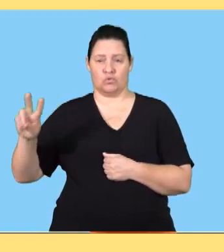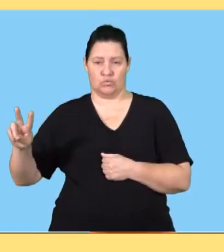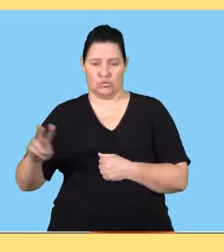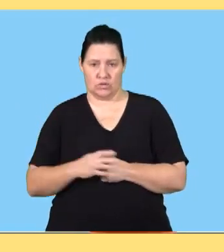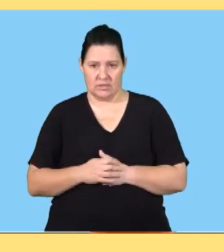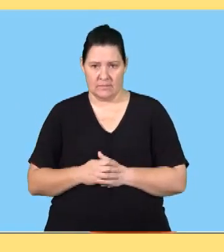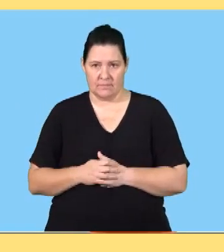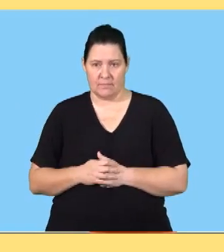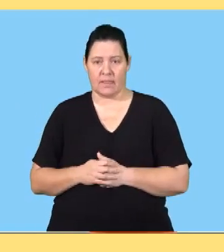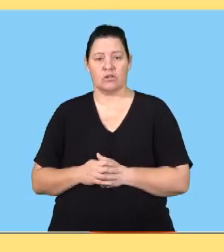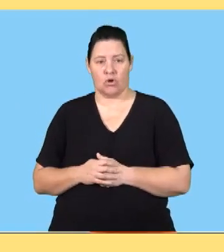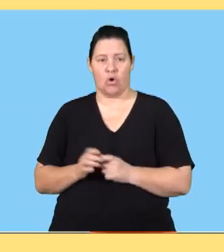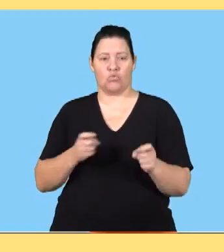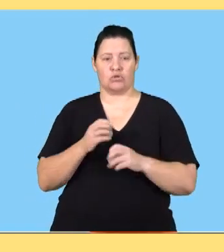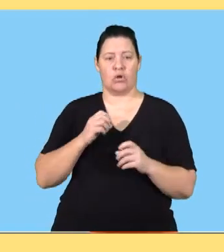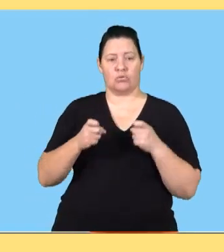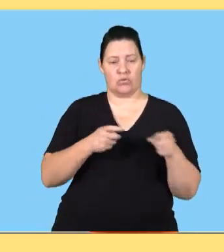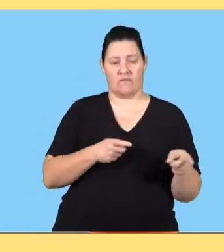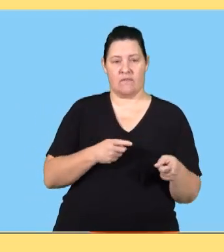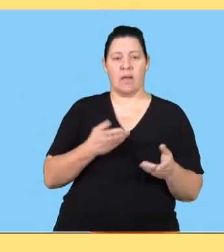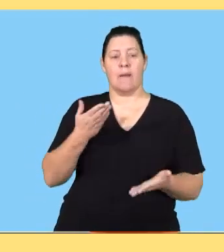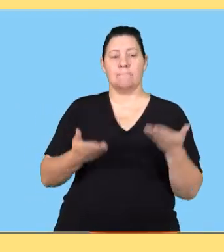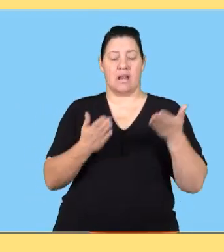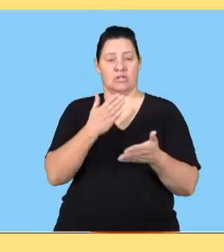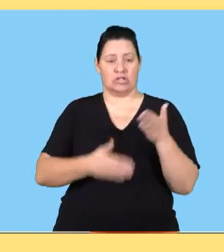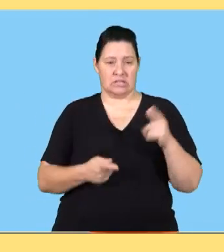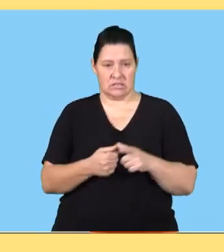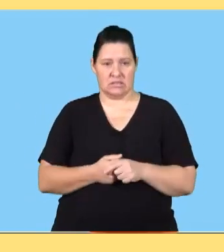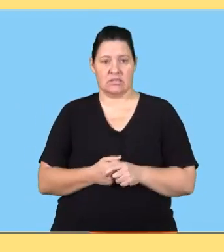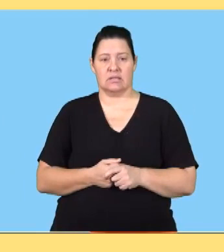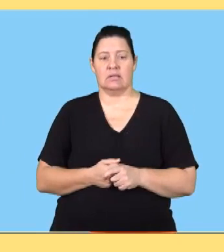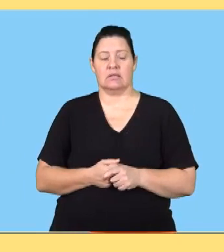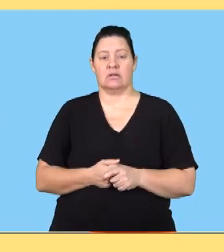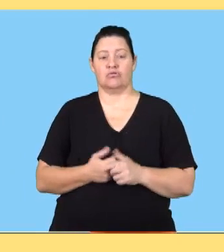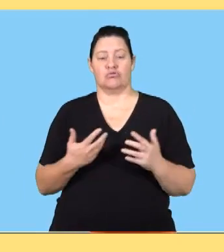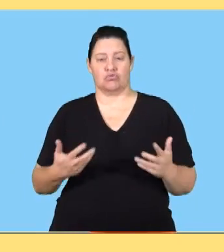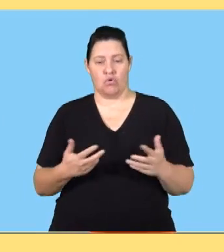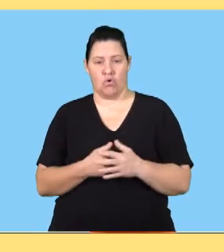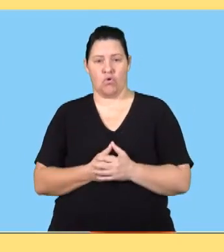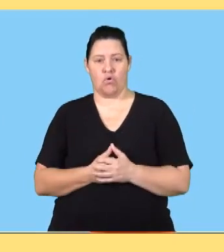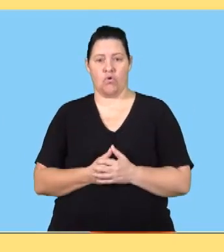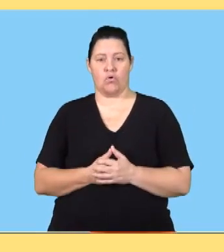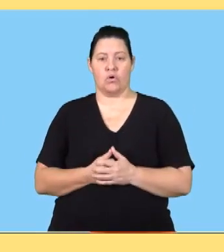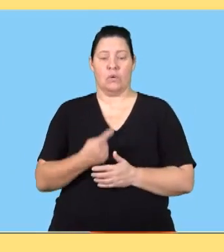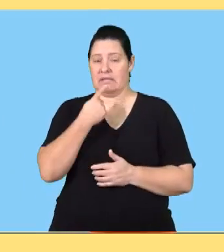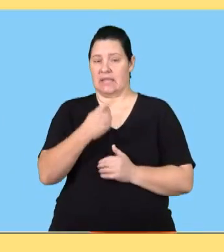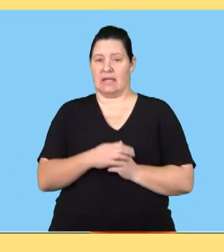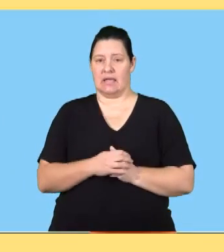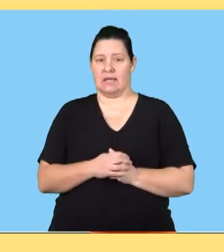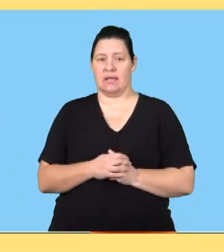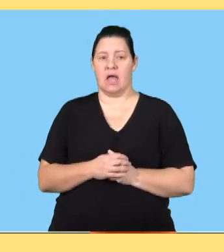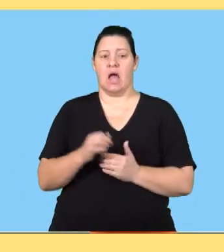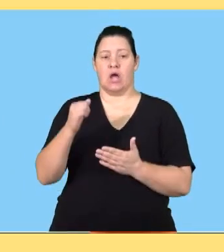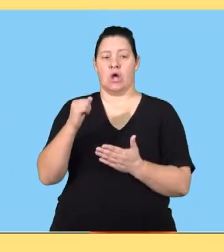31,242. So I'm going to come here. Creditors control is a balance sheet account section amount. So I'm going to come here and I'm going to